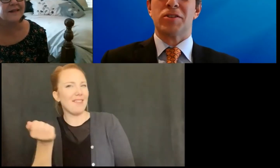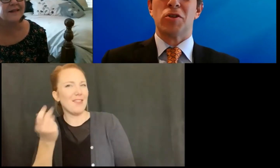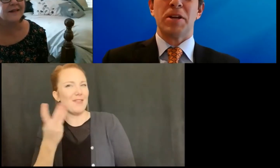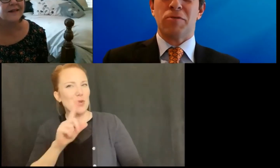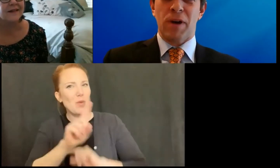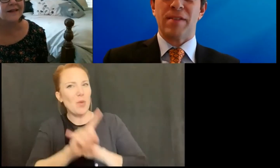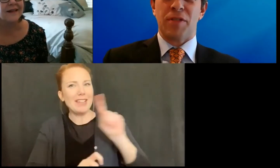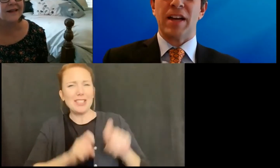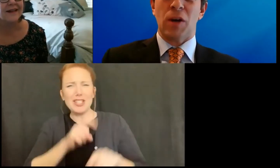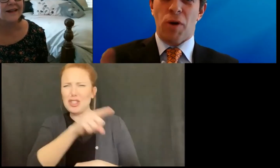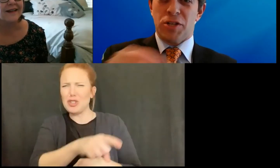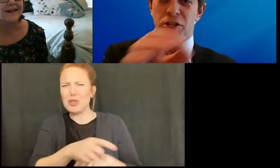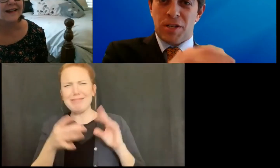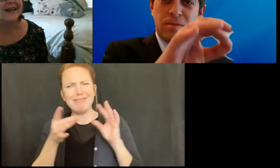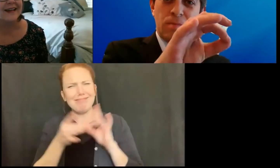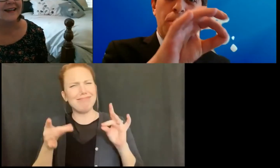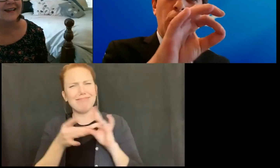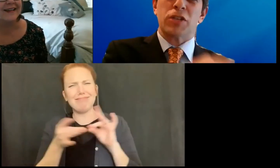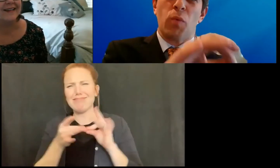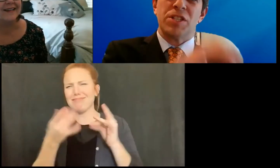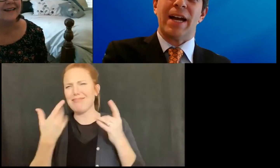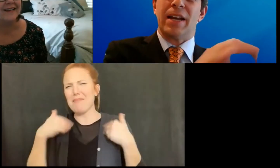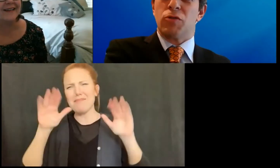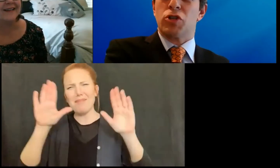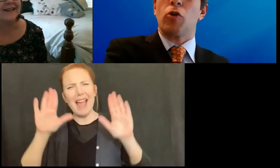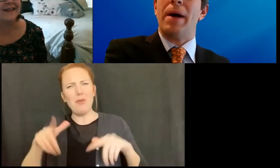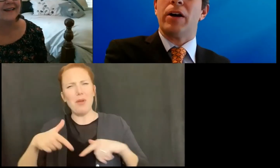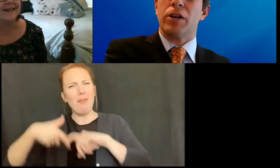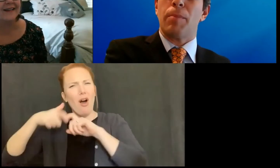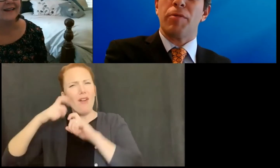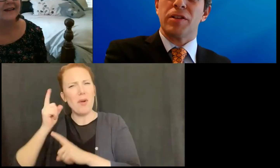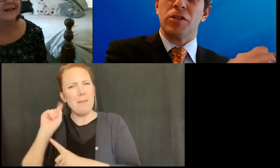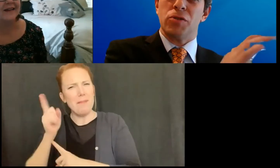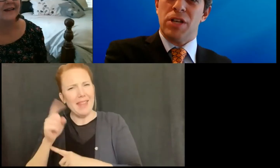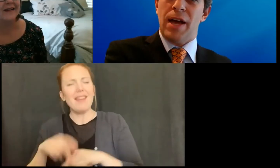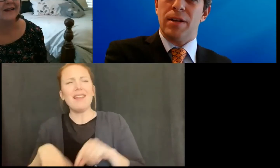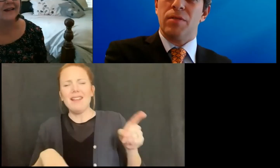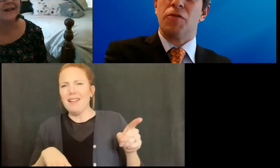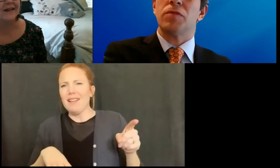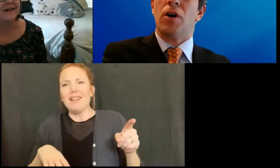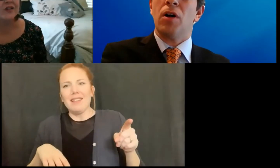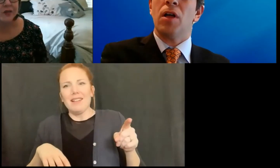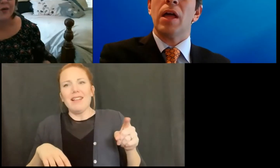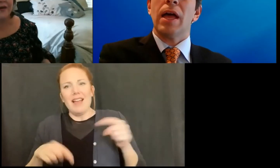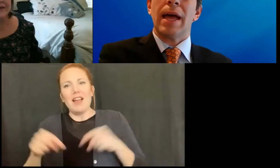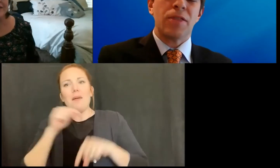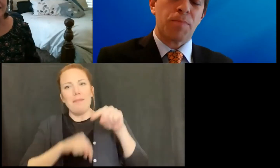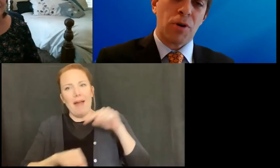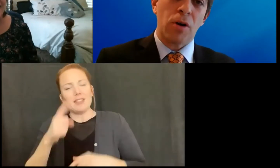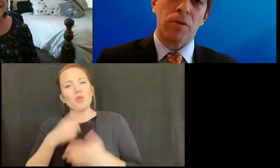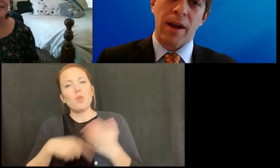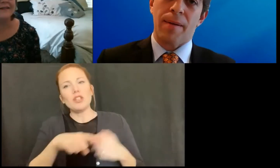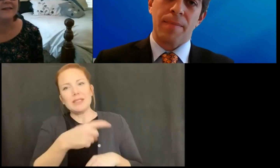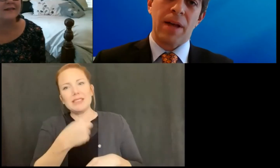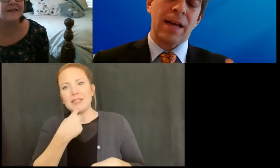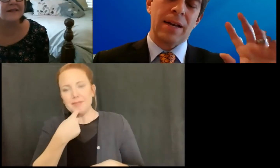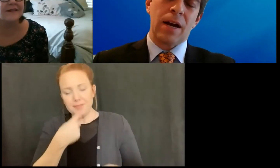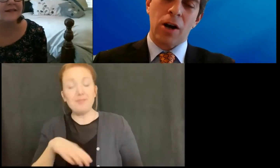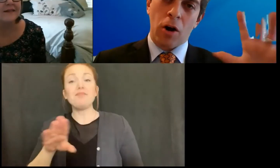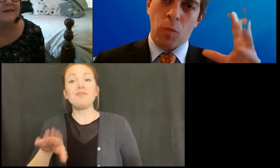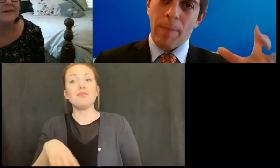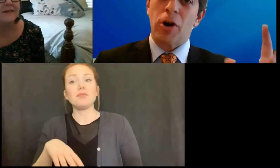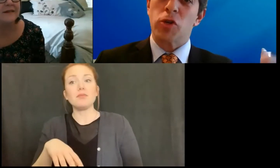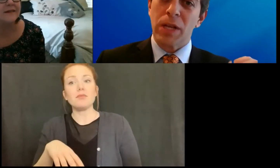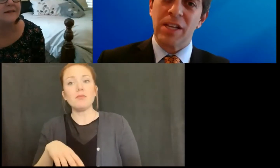you're saying so many great things. I want to just pause for 1 second and circle back on a couple of things that you said. First of all, Sure. in the program,